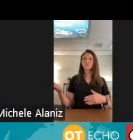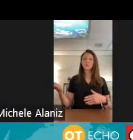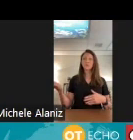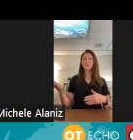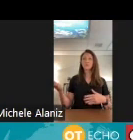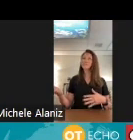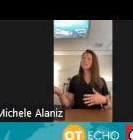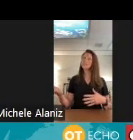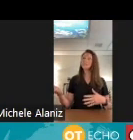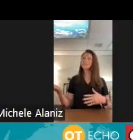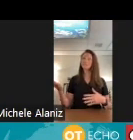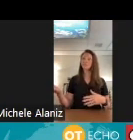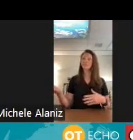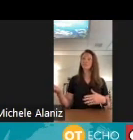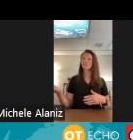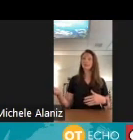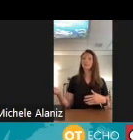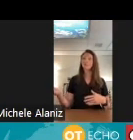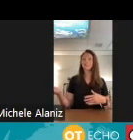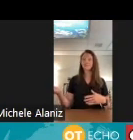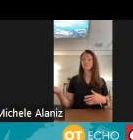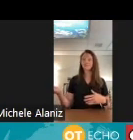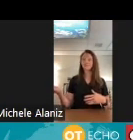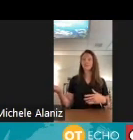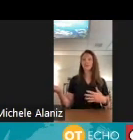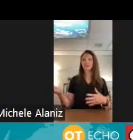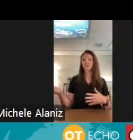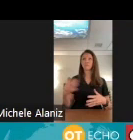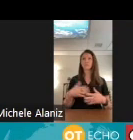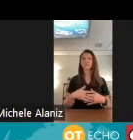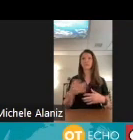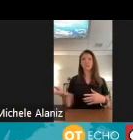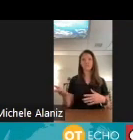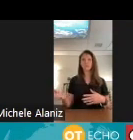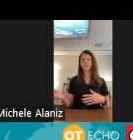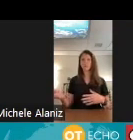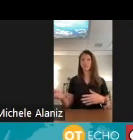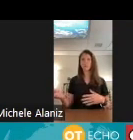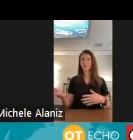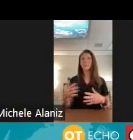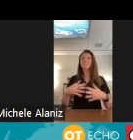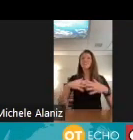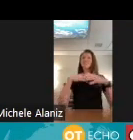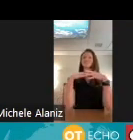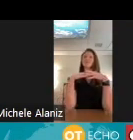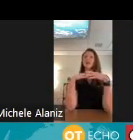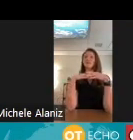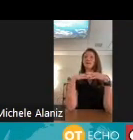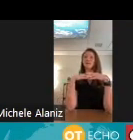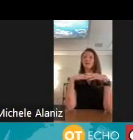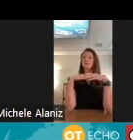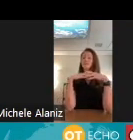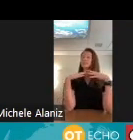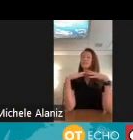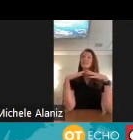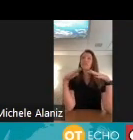two assessments for that activity, which are free and available online. The Stroop color